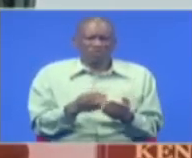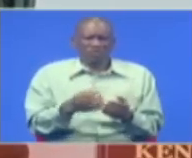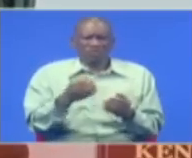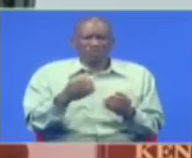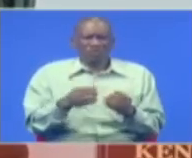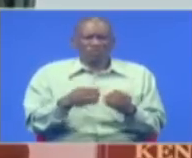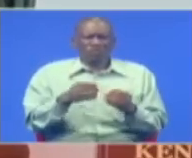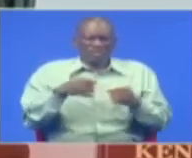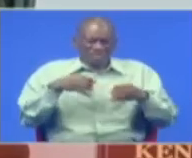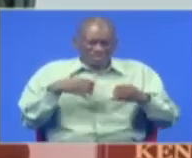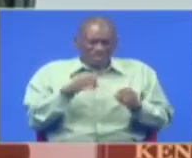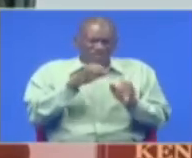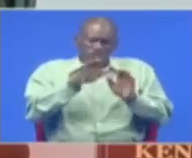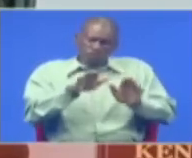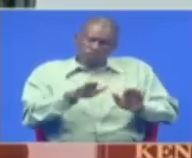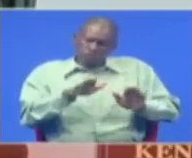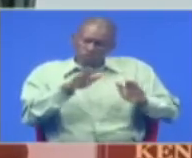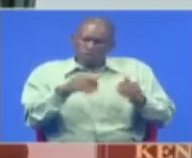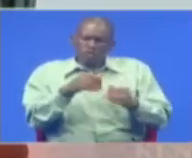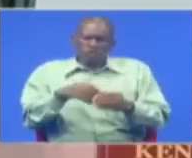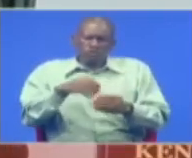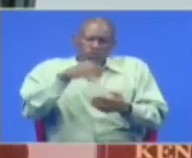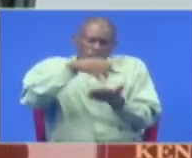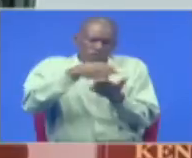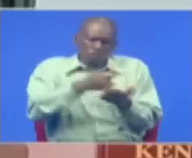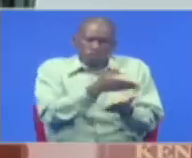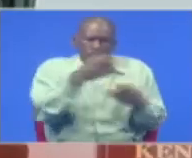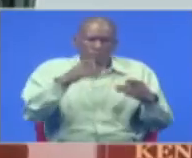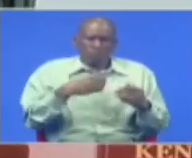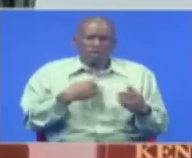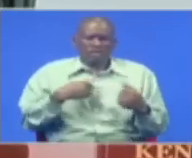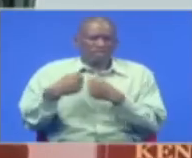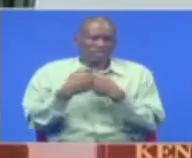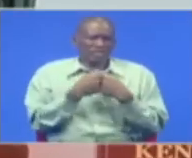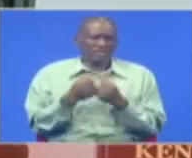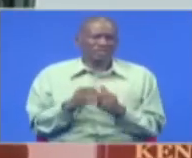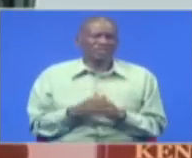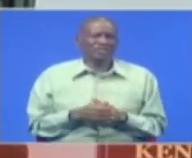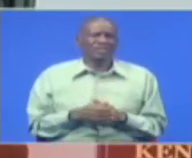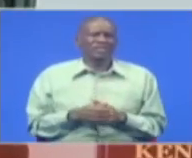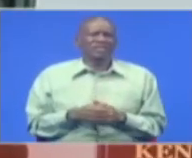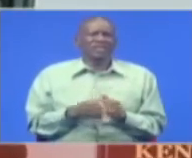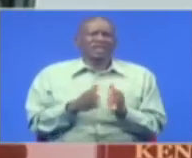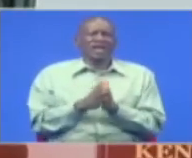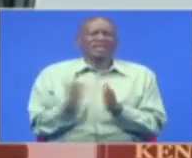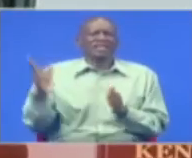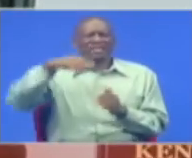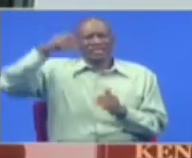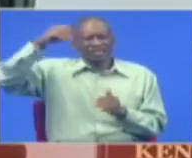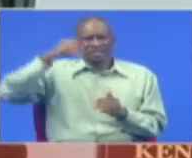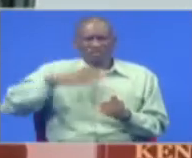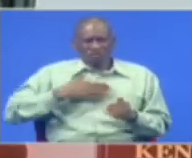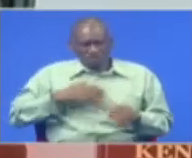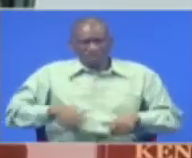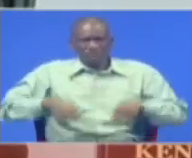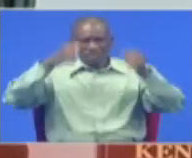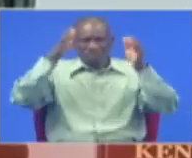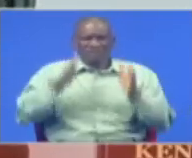accommodate those who would have challenges. At this, the Honorable Chair, it is in the